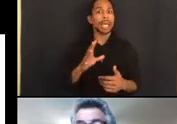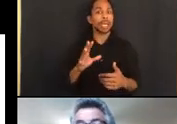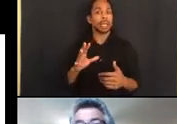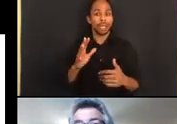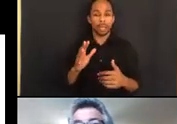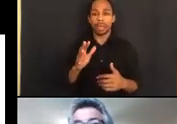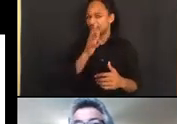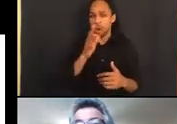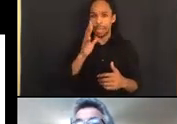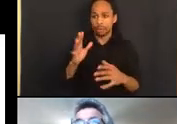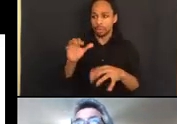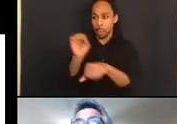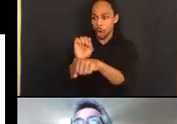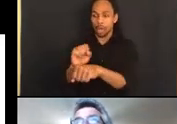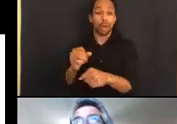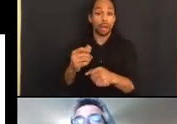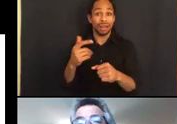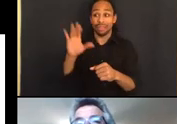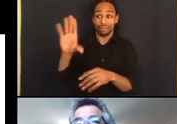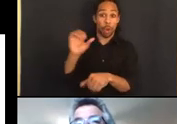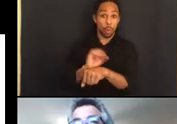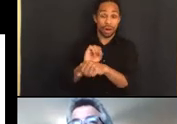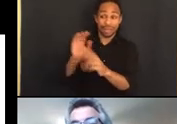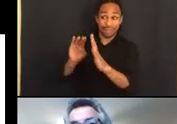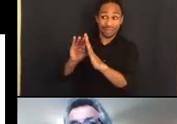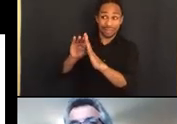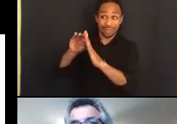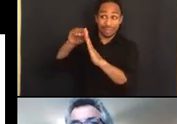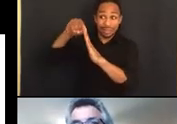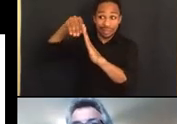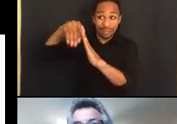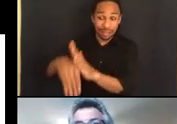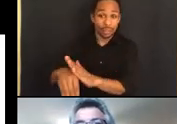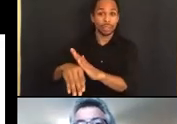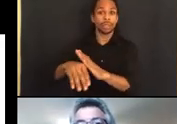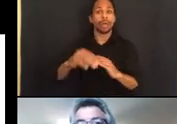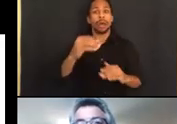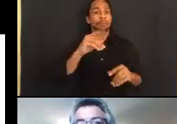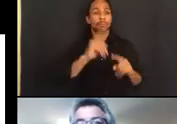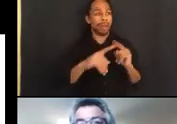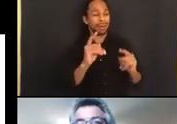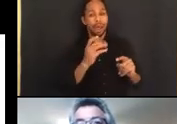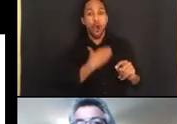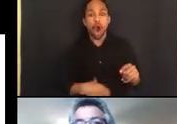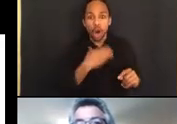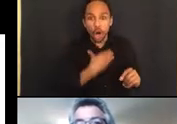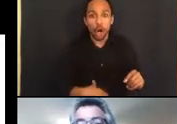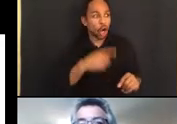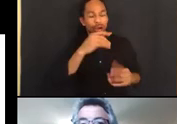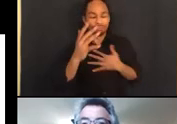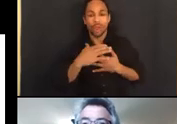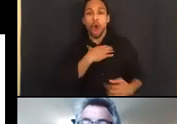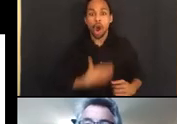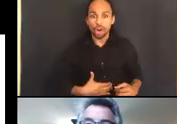having to continue to work. We've seen a dramatic increase in hunger that farm workers in the past who